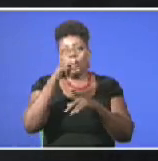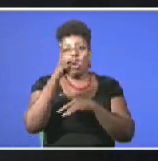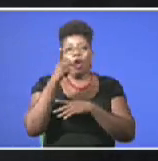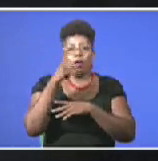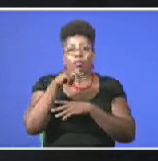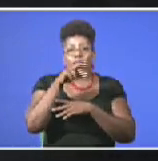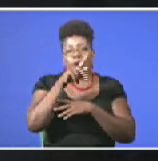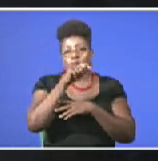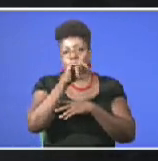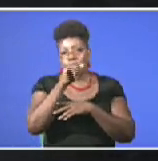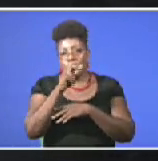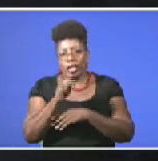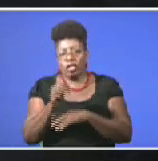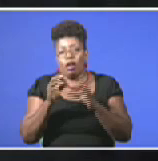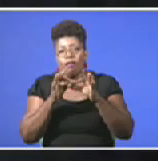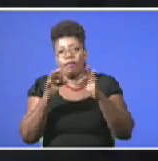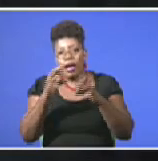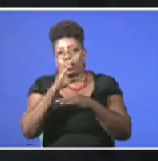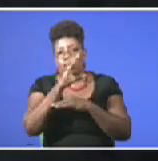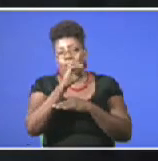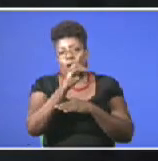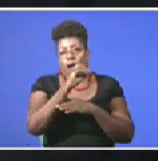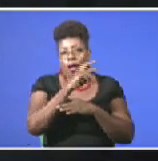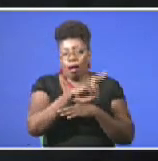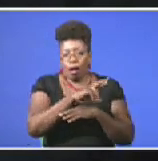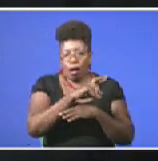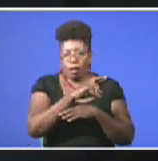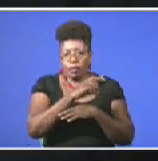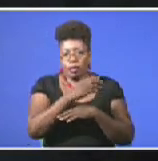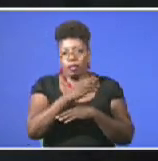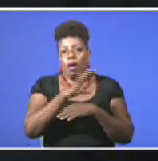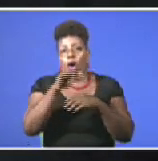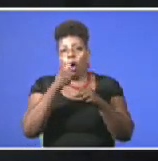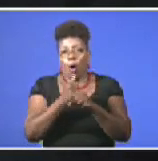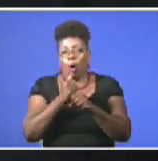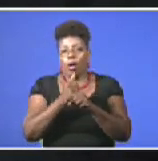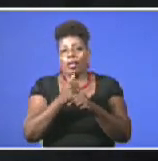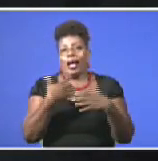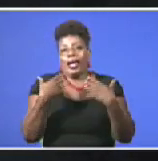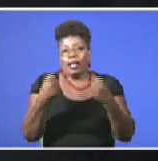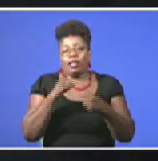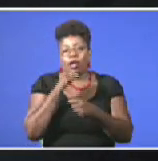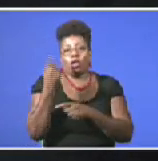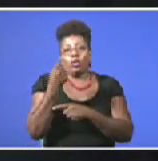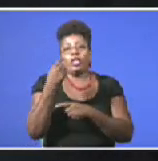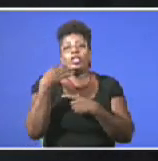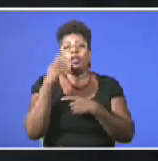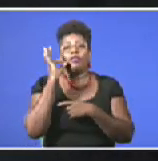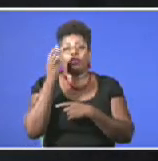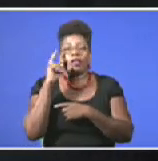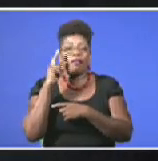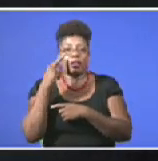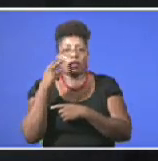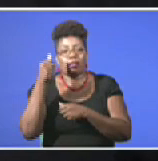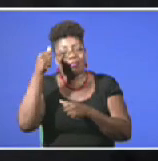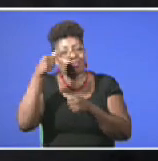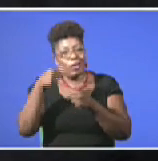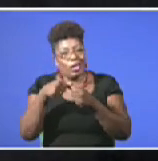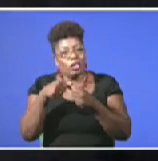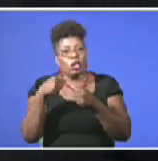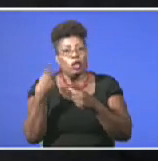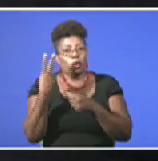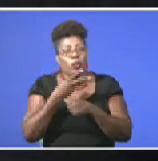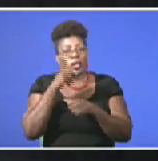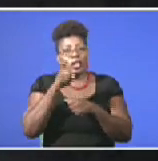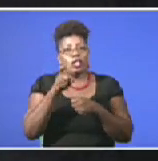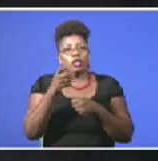your fats. All of those things are considered healthy, not just fruits and vegetables. Now, mind you, we do need